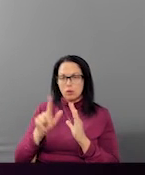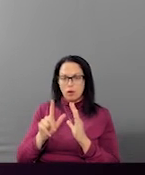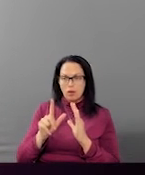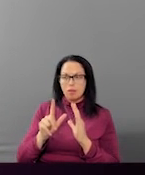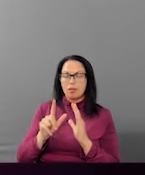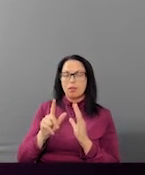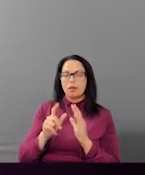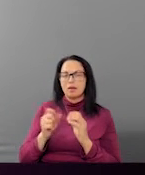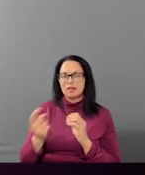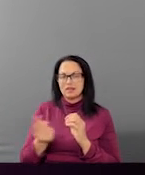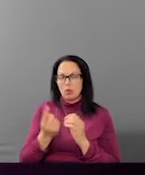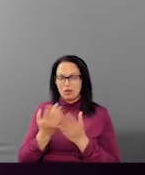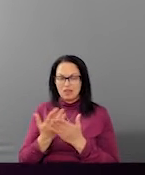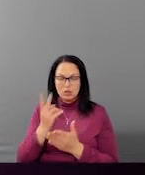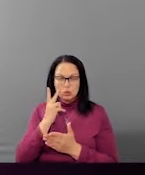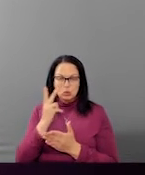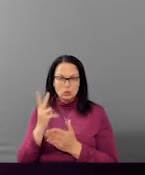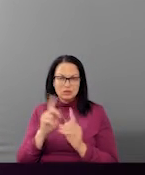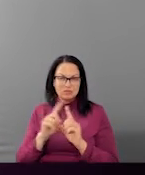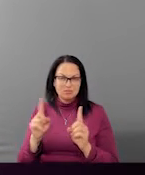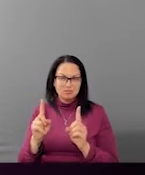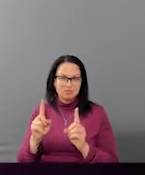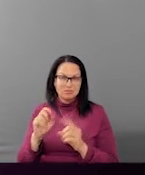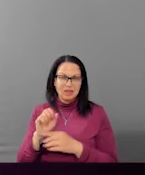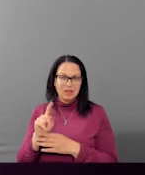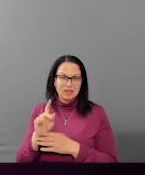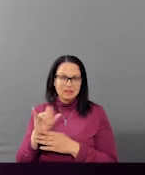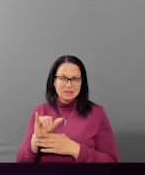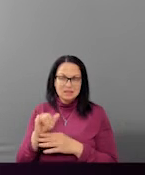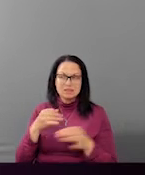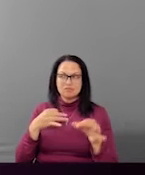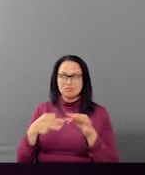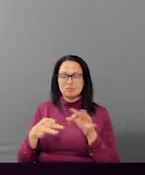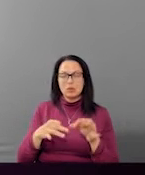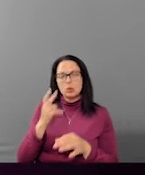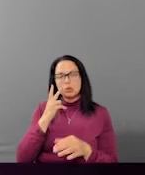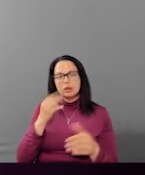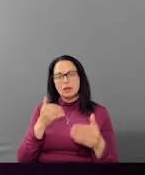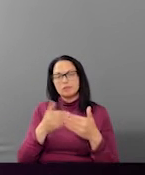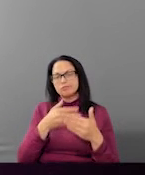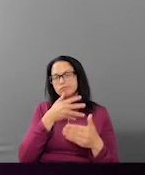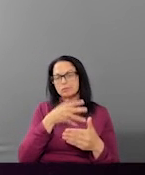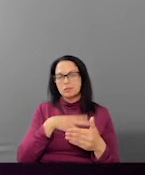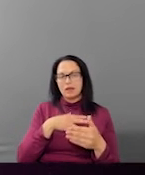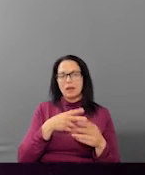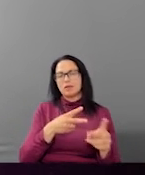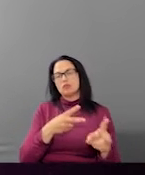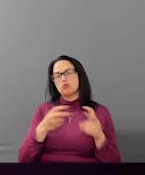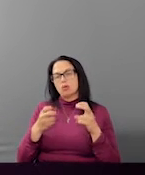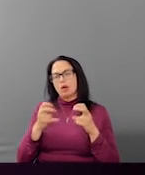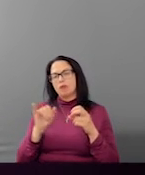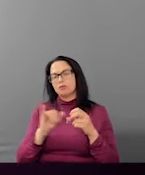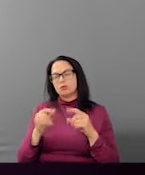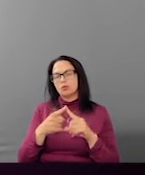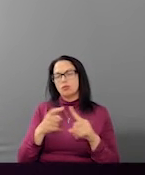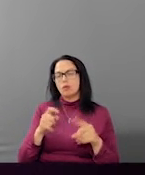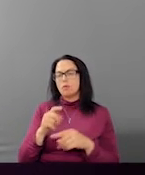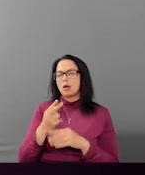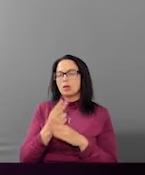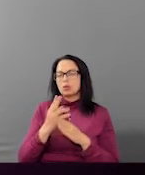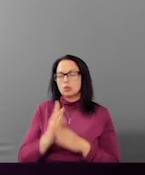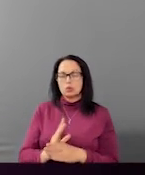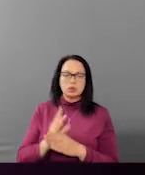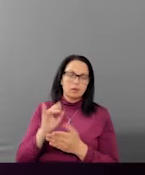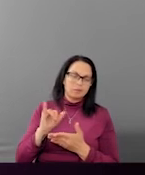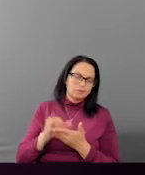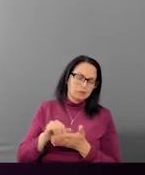that's different is the entity directive, which you see next to lady, and the derive from directive at the bottom by user. An entity is just what we use to say, hey,